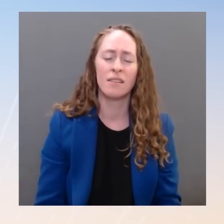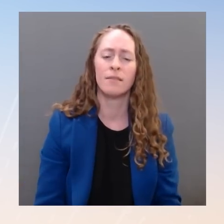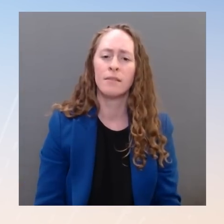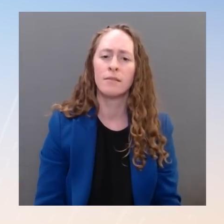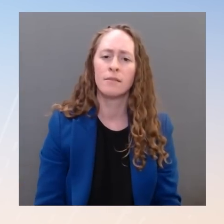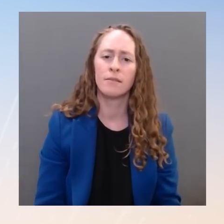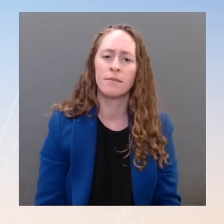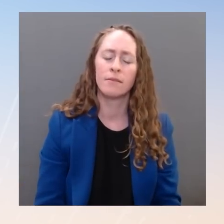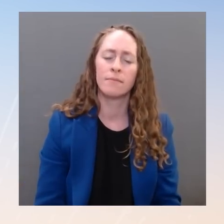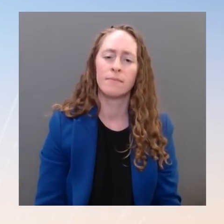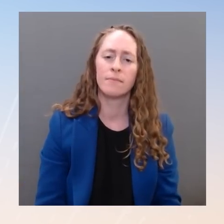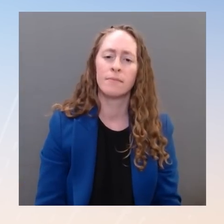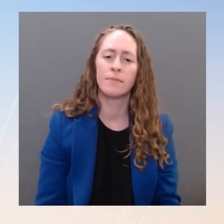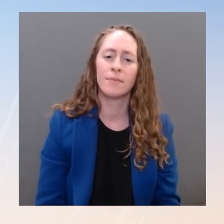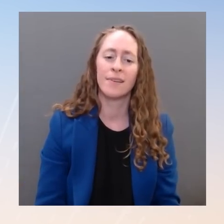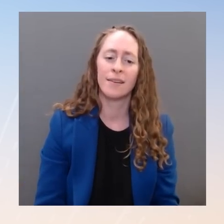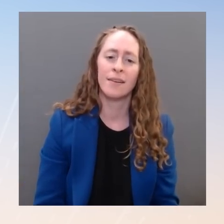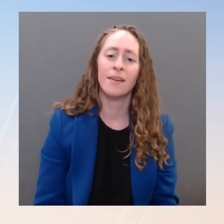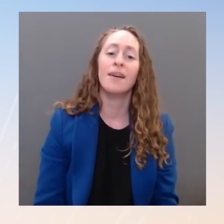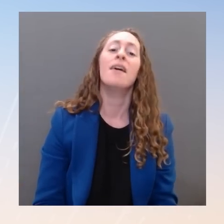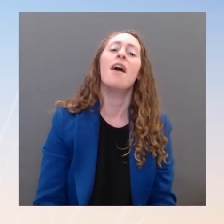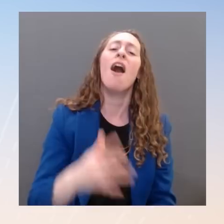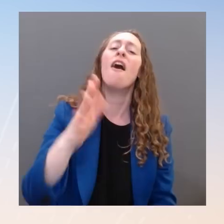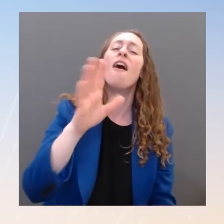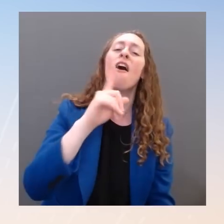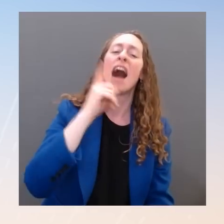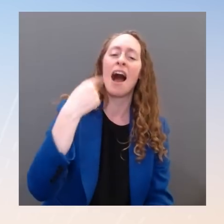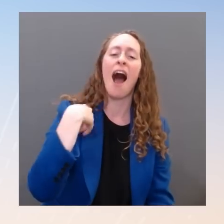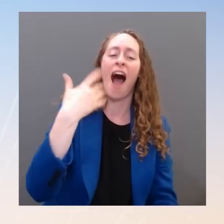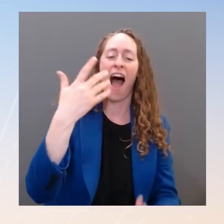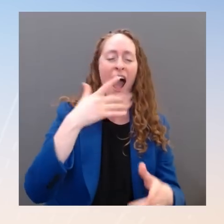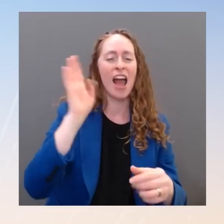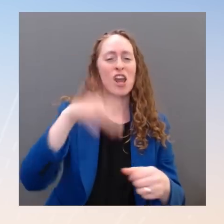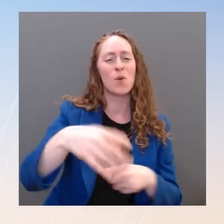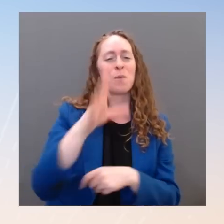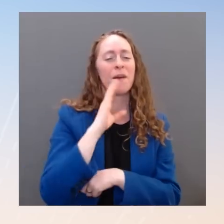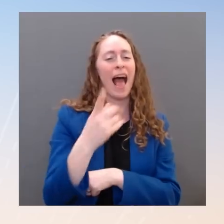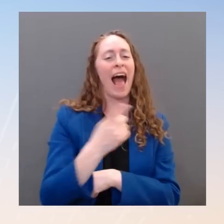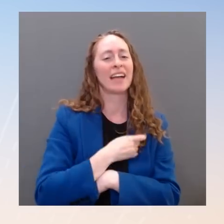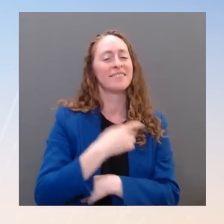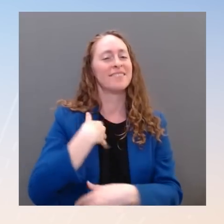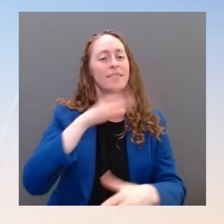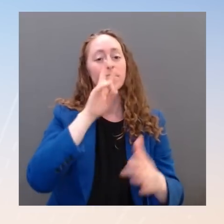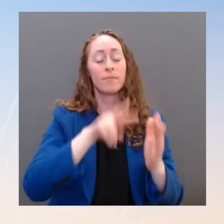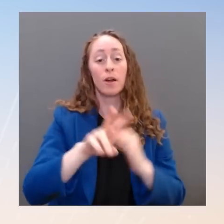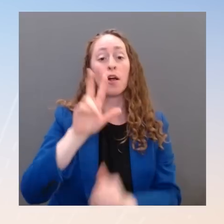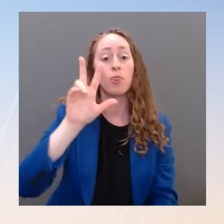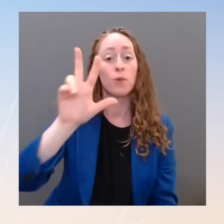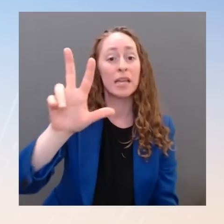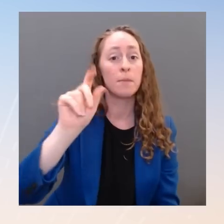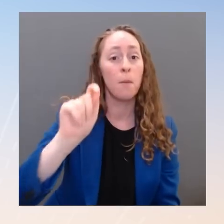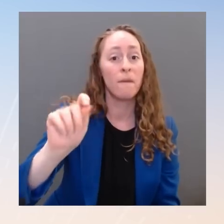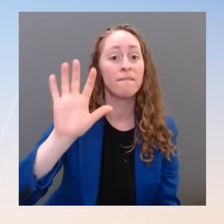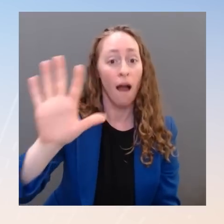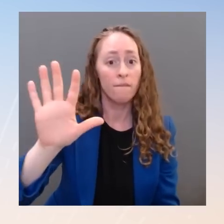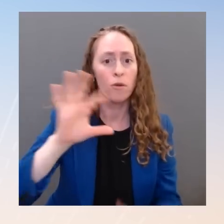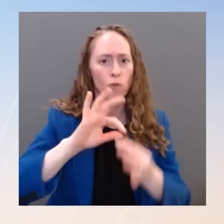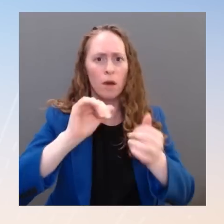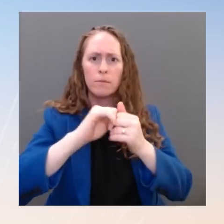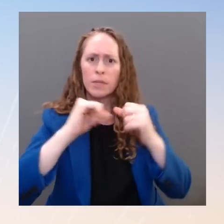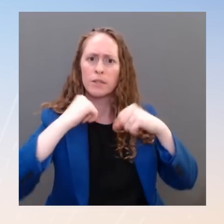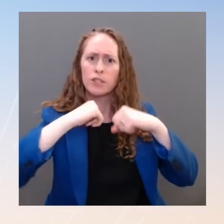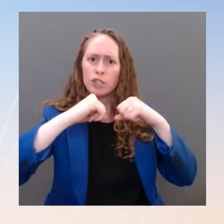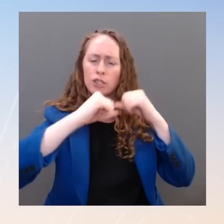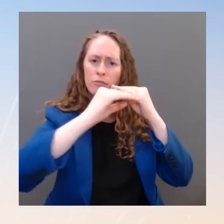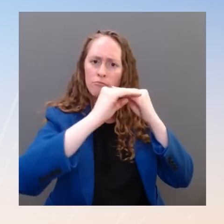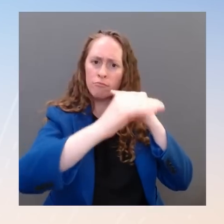in preemptive response to this question, that of the $3.5 billion on security, we've spent $3.25 billion of that already,